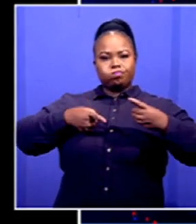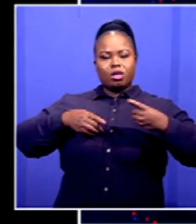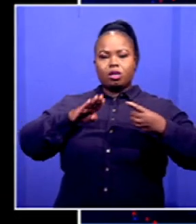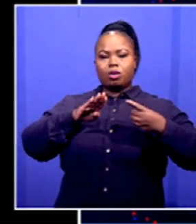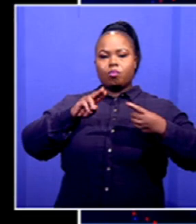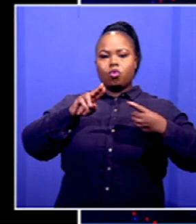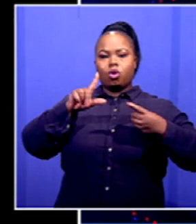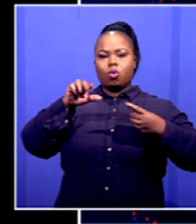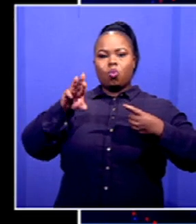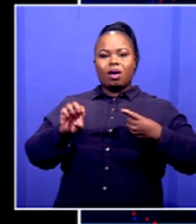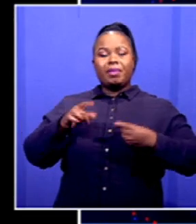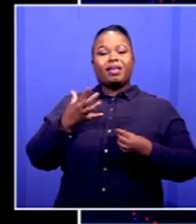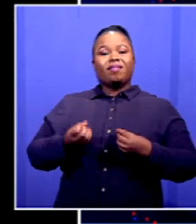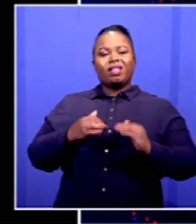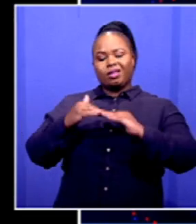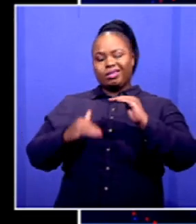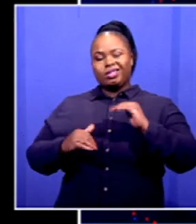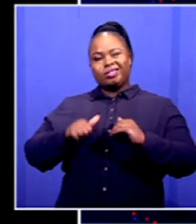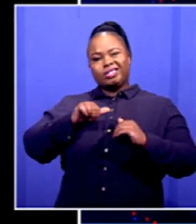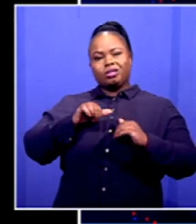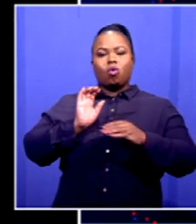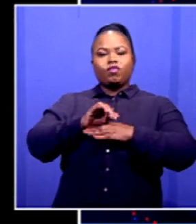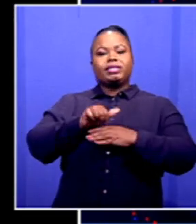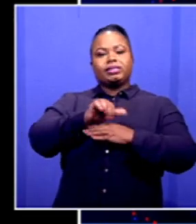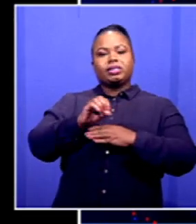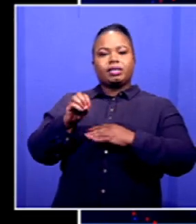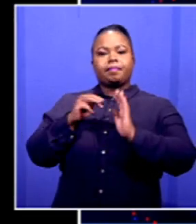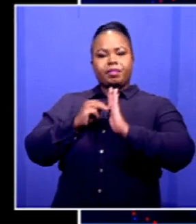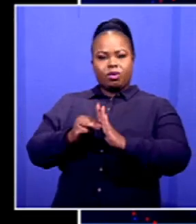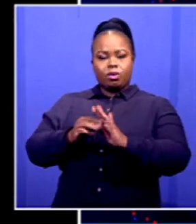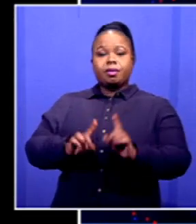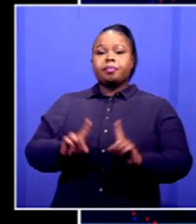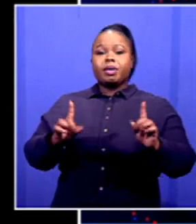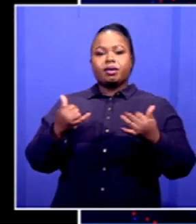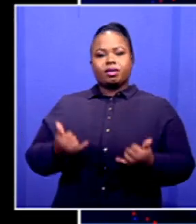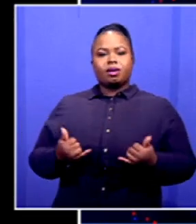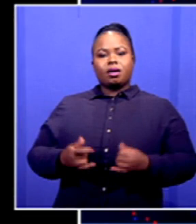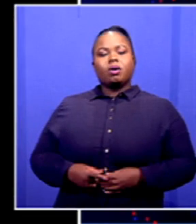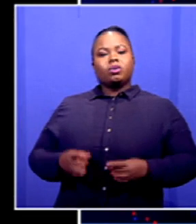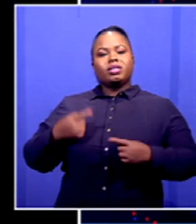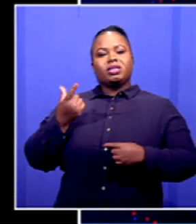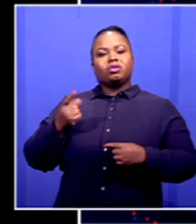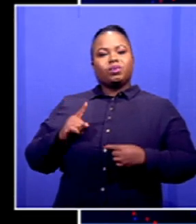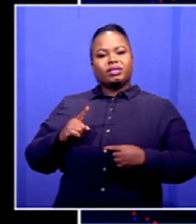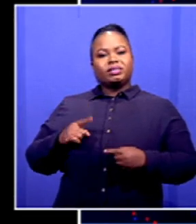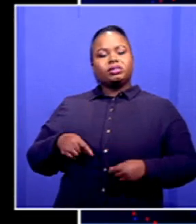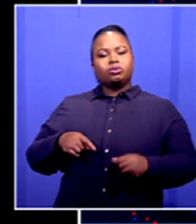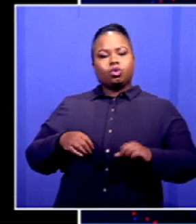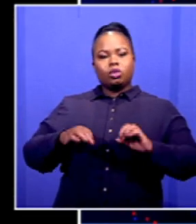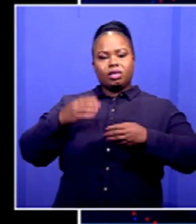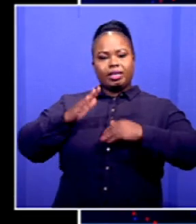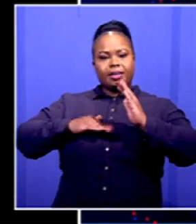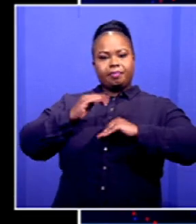than 600 million, but on the interim, they have been able to construct a way that makes it possible